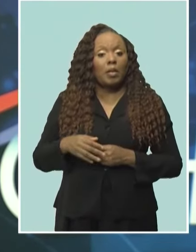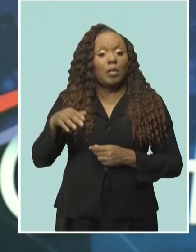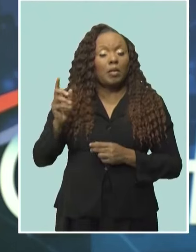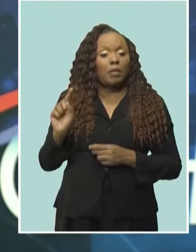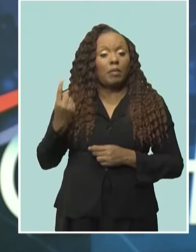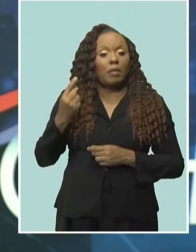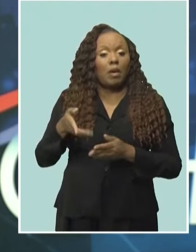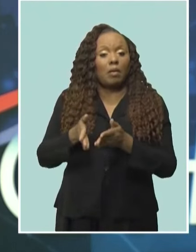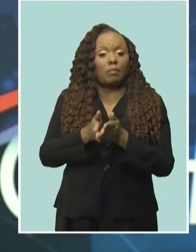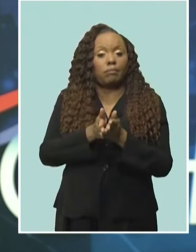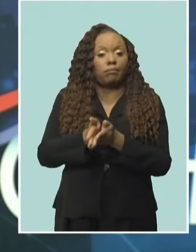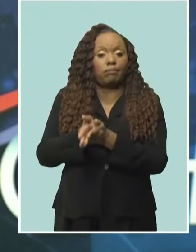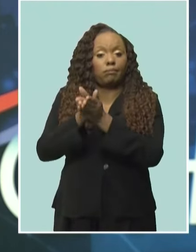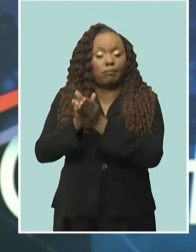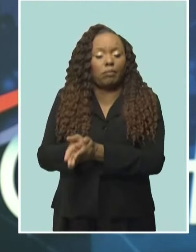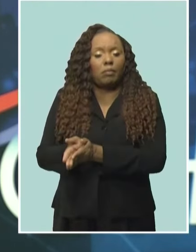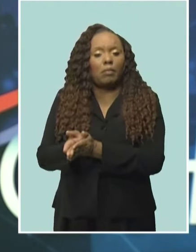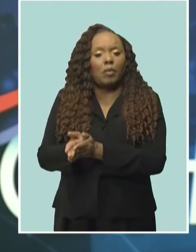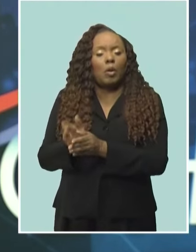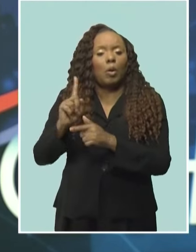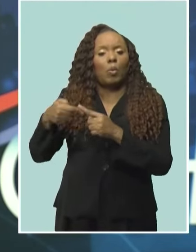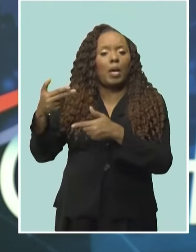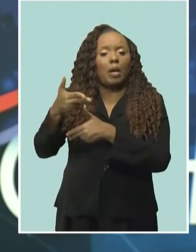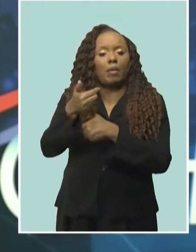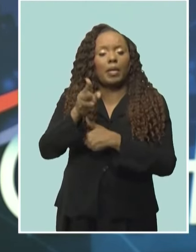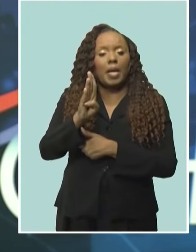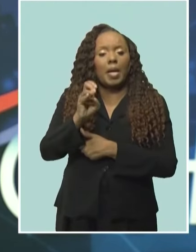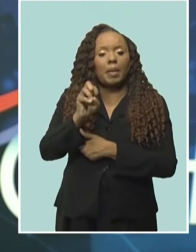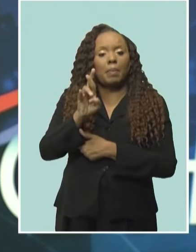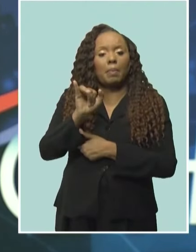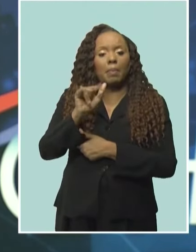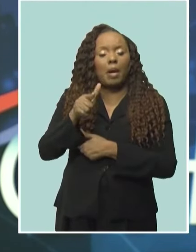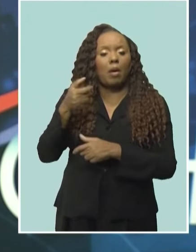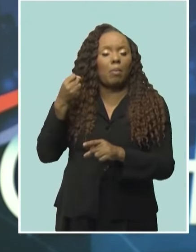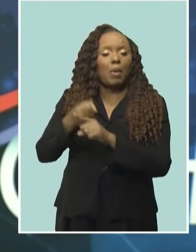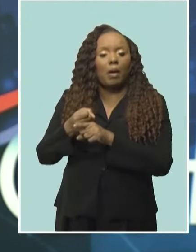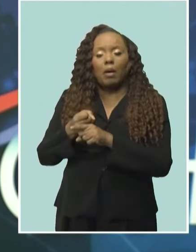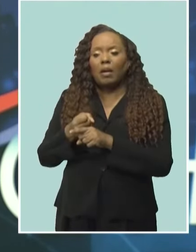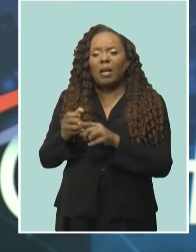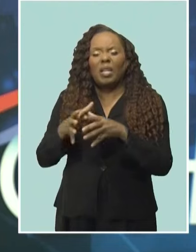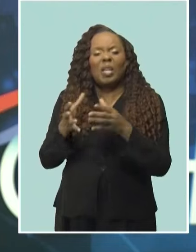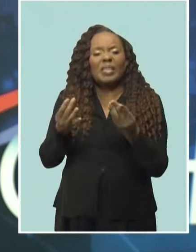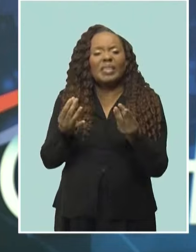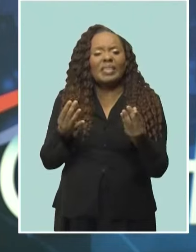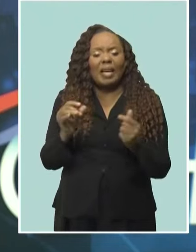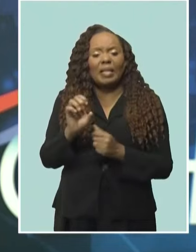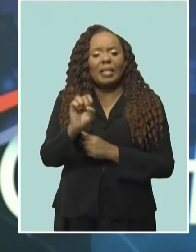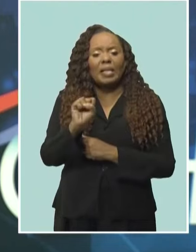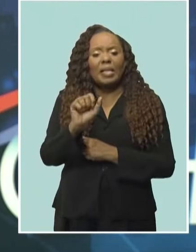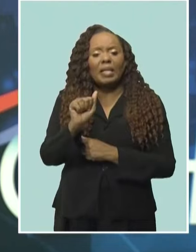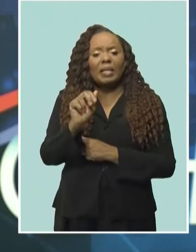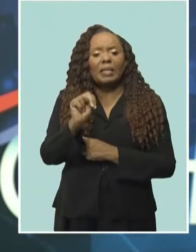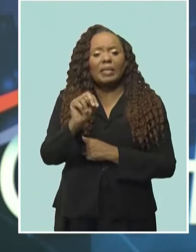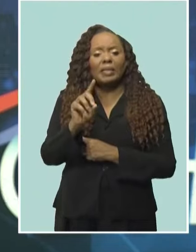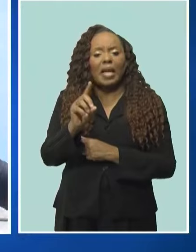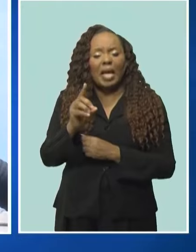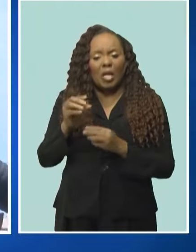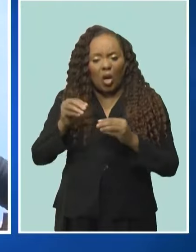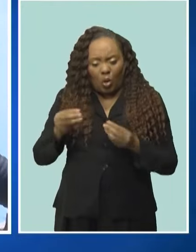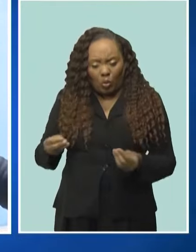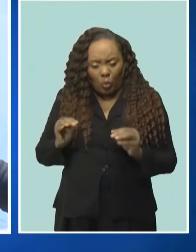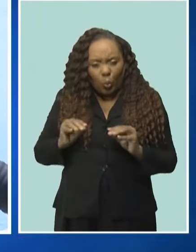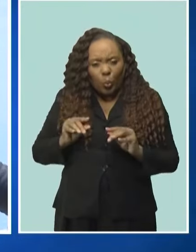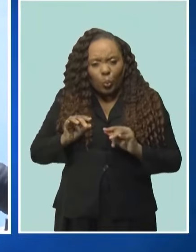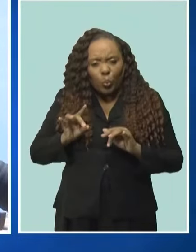has docked there since the passage of the hurricane. Wendy Burke visited the Bridgetown port. She files this report. A